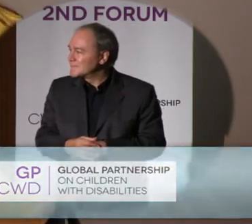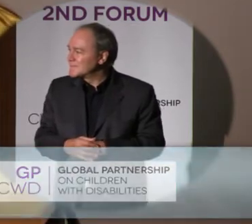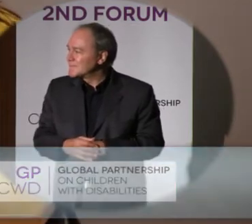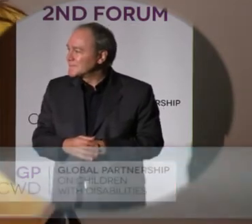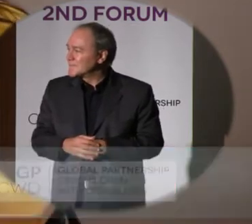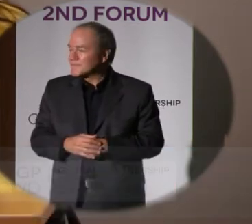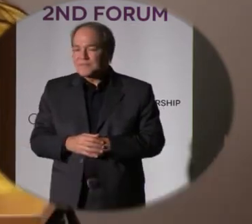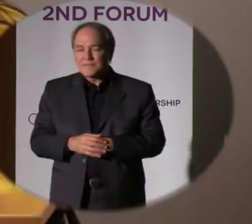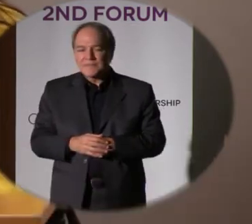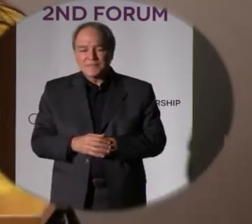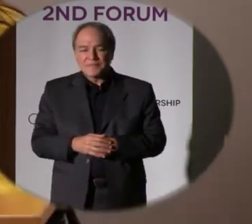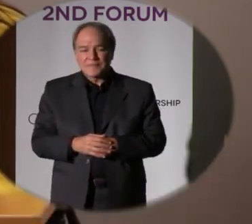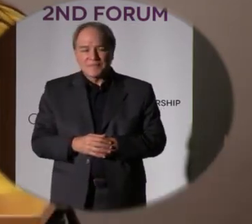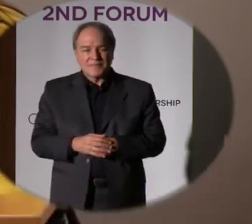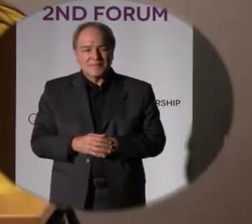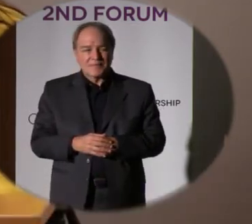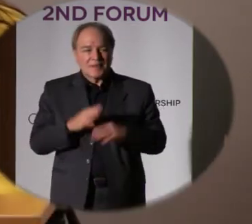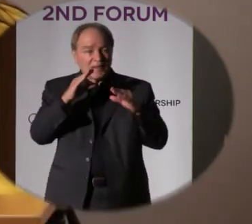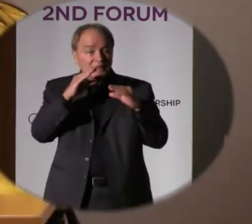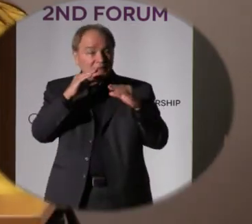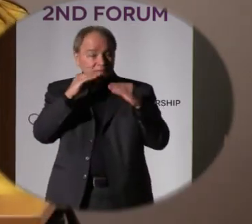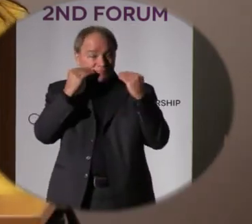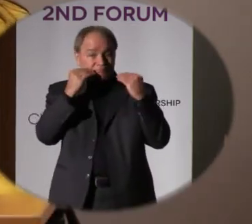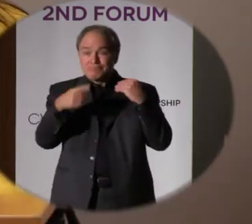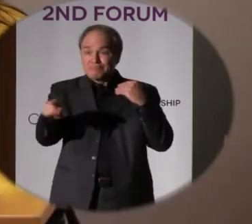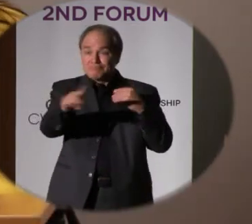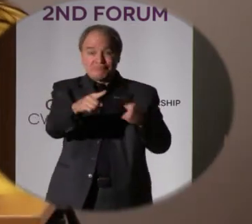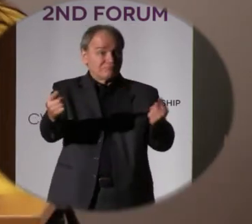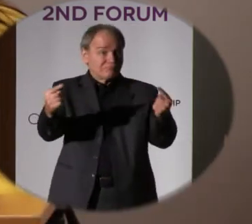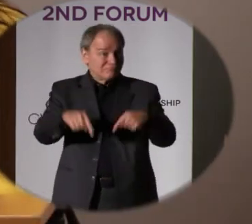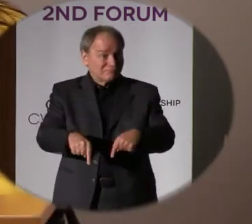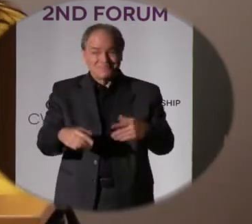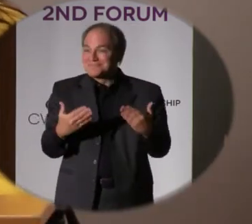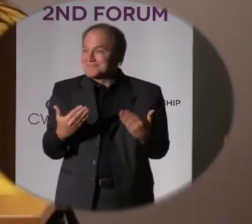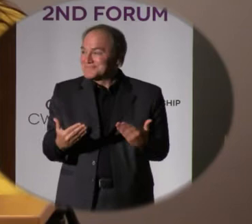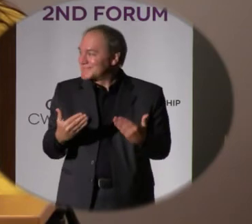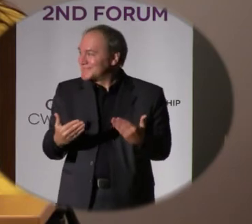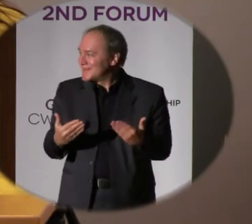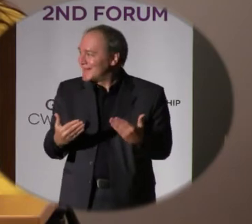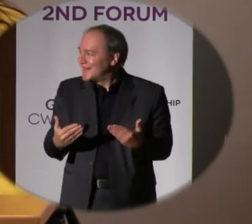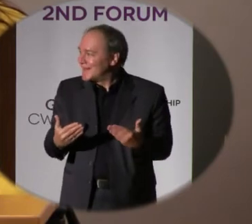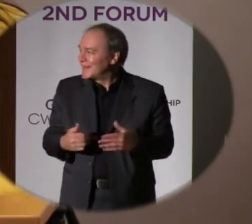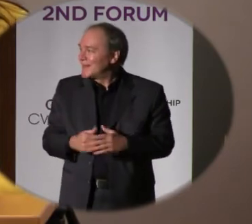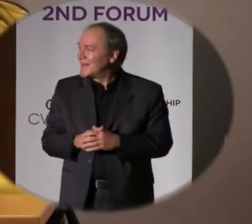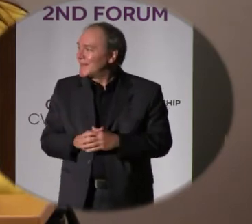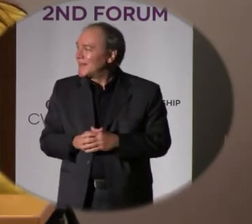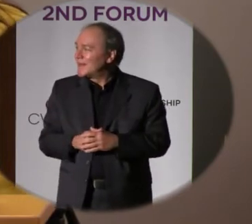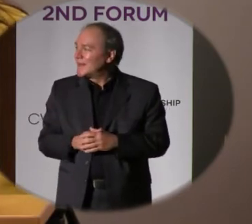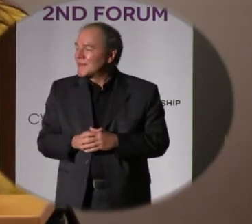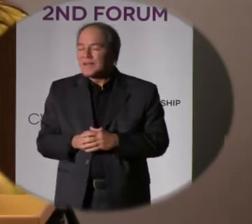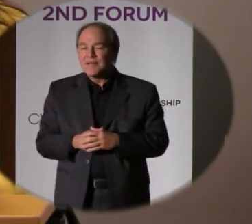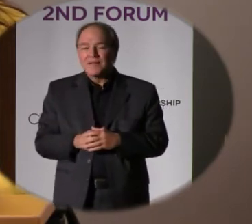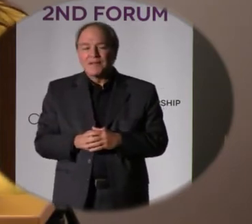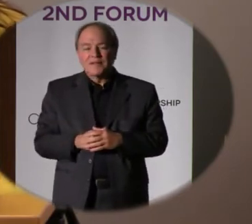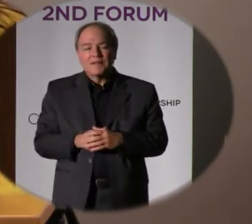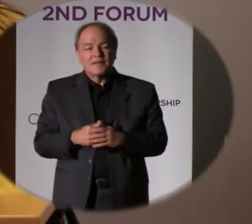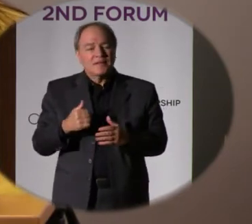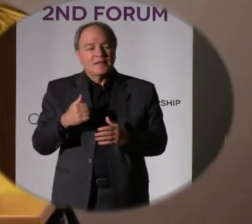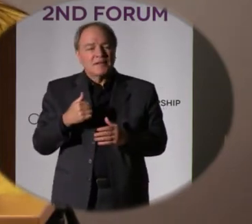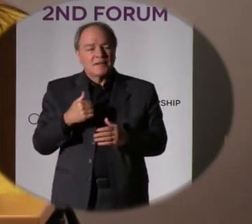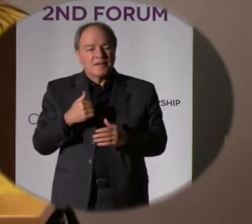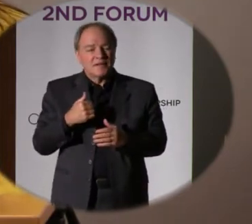here again today. I think I'm nervous. But actually, I'm very,